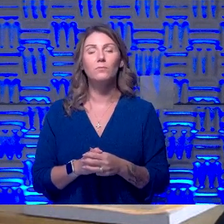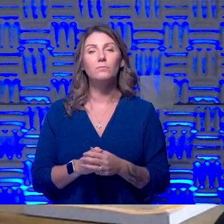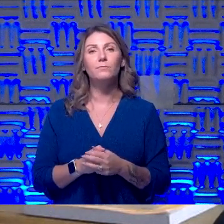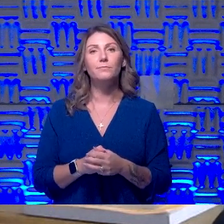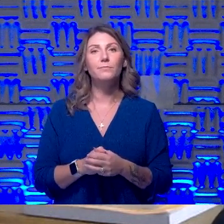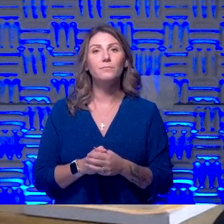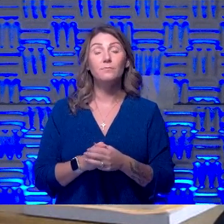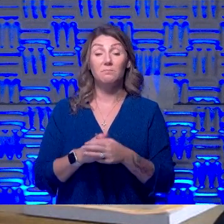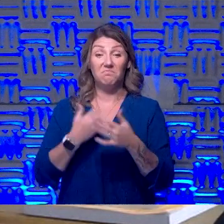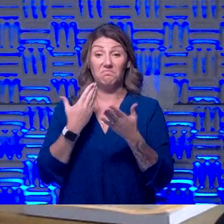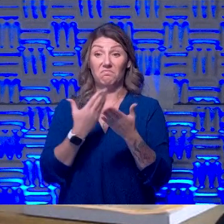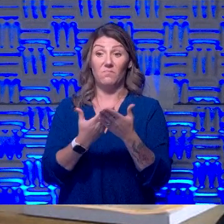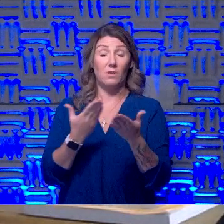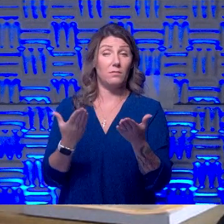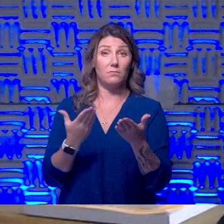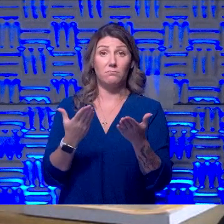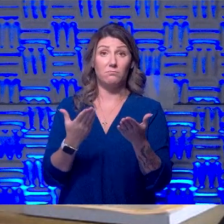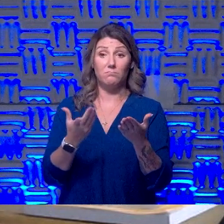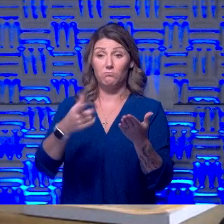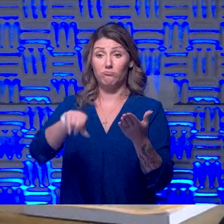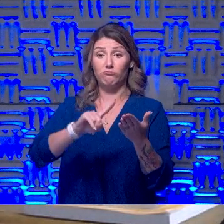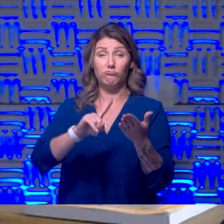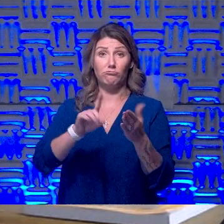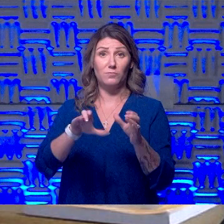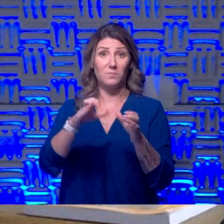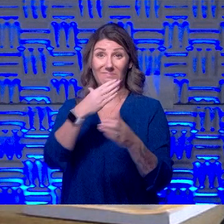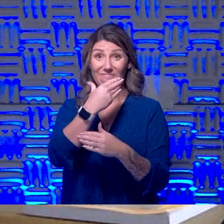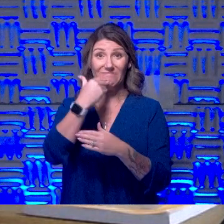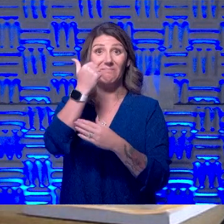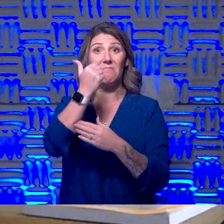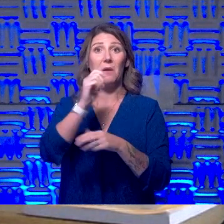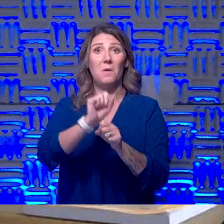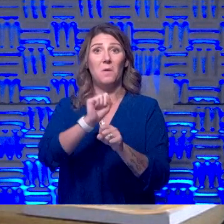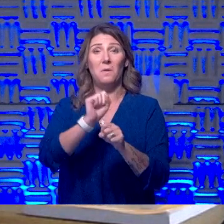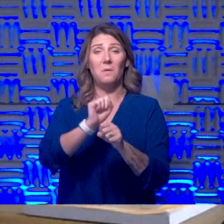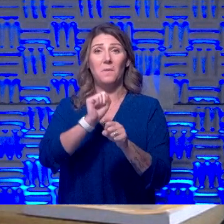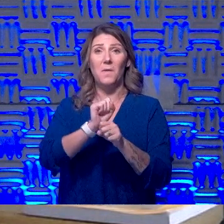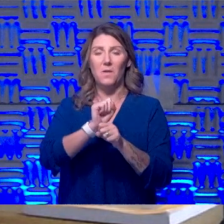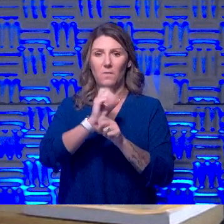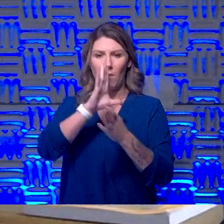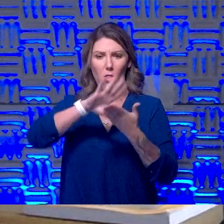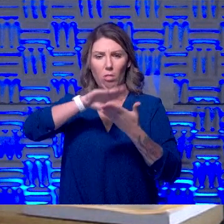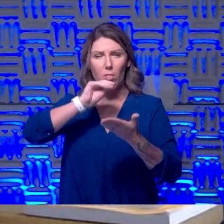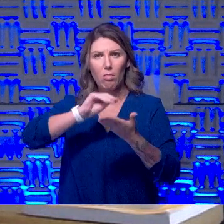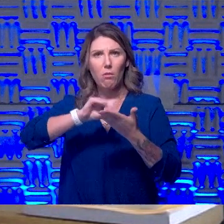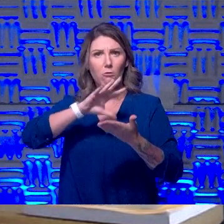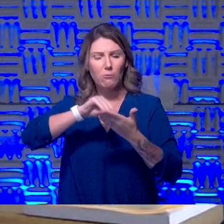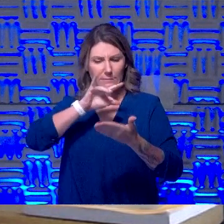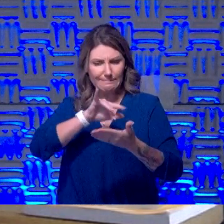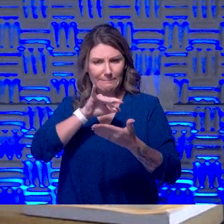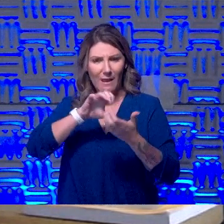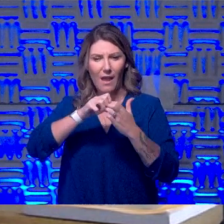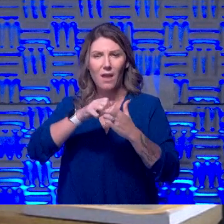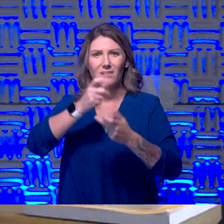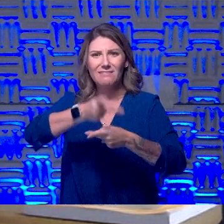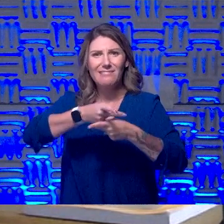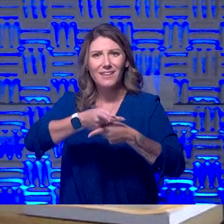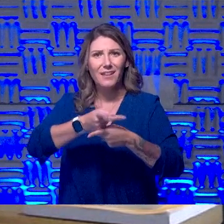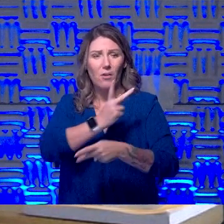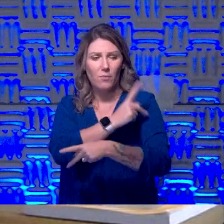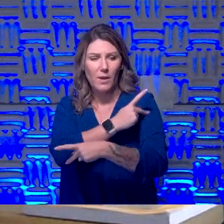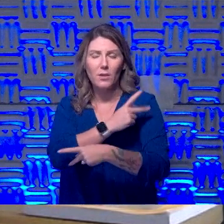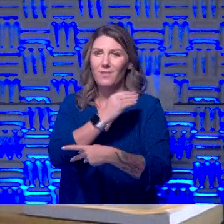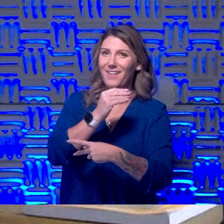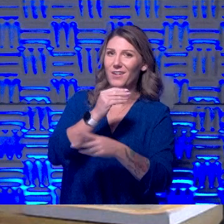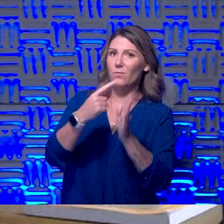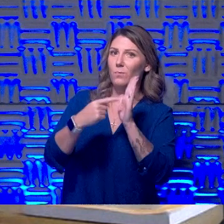the fact that you all have done a better job of learning how to take care of folks probably represents a big part of that. And